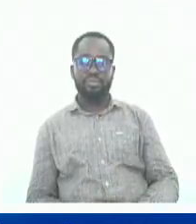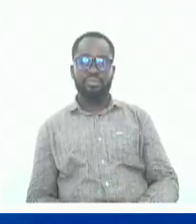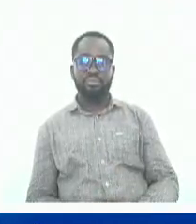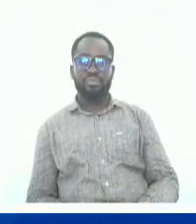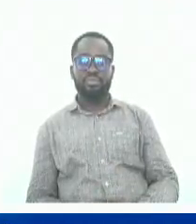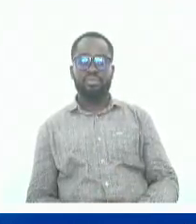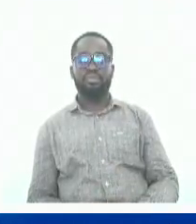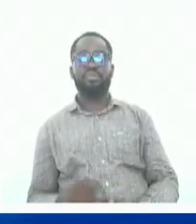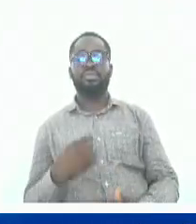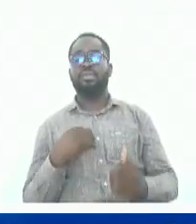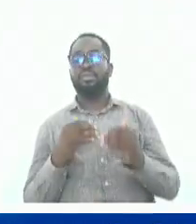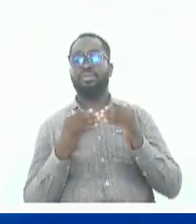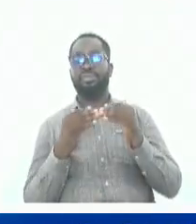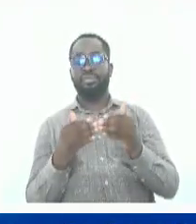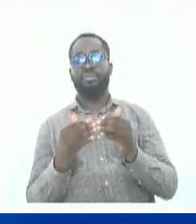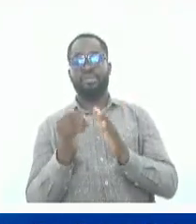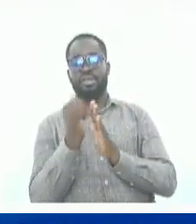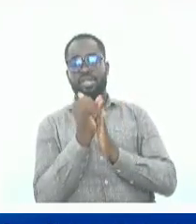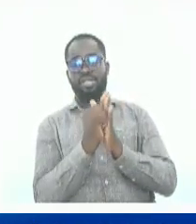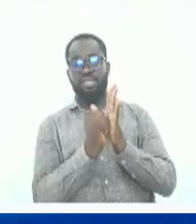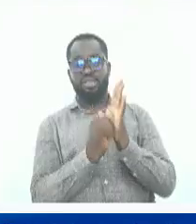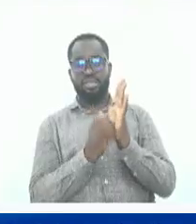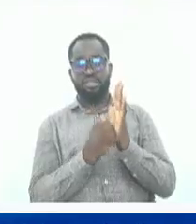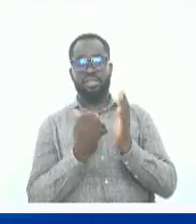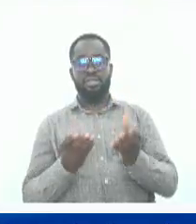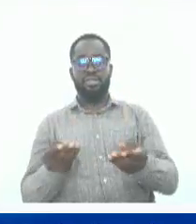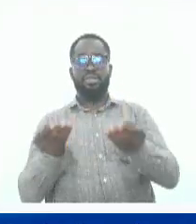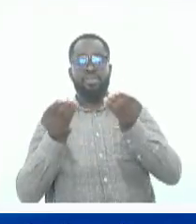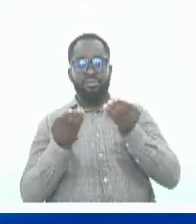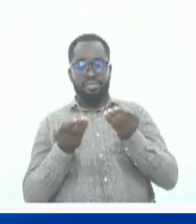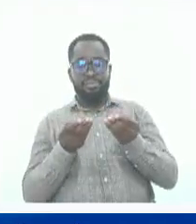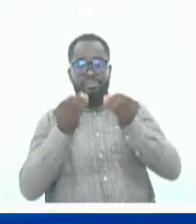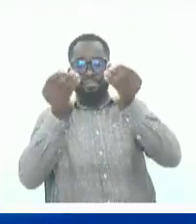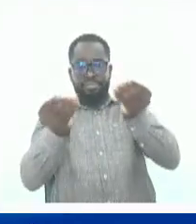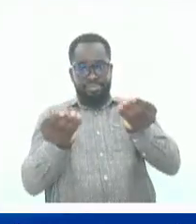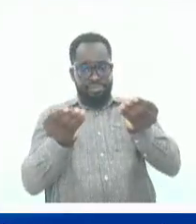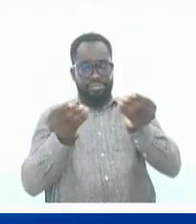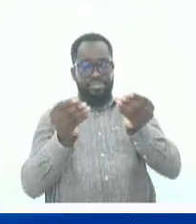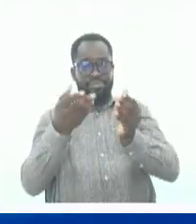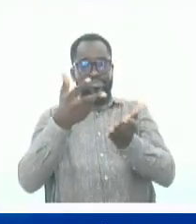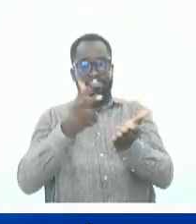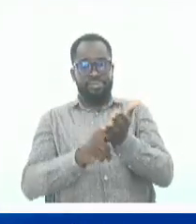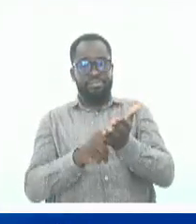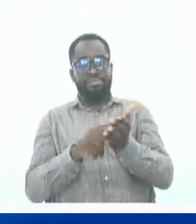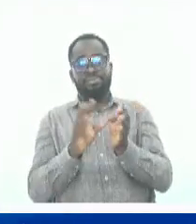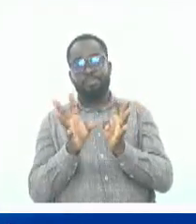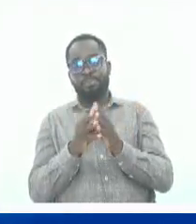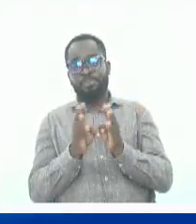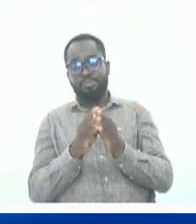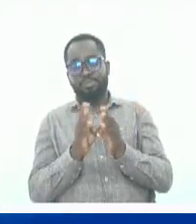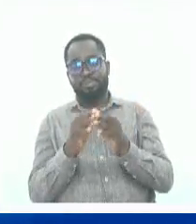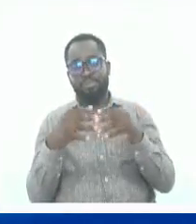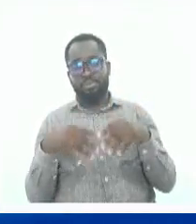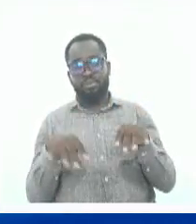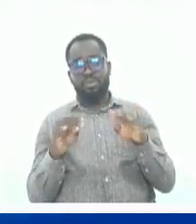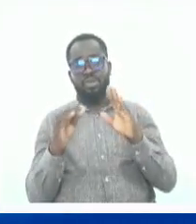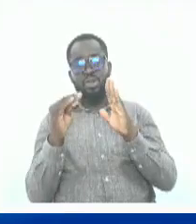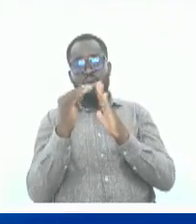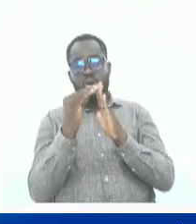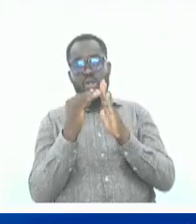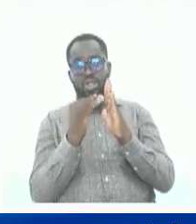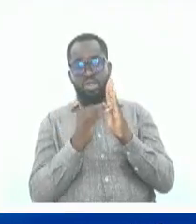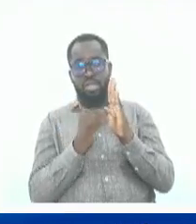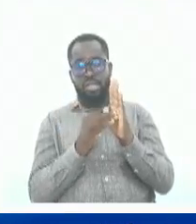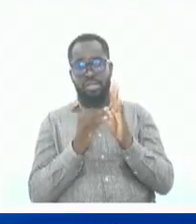So I'll proceed to table the agenda items that have been presented to members for approval. The meeting will deal with the agenda in the order in which they appear